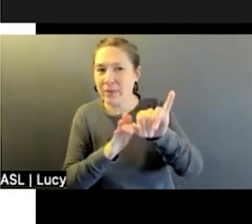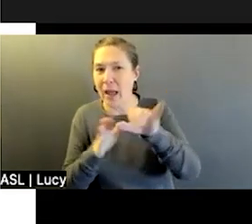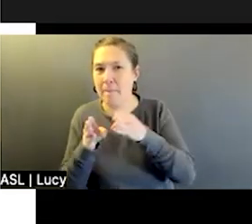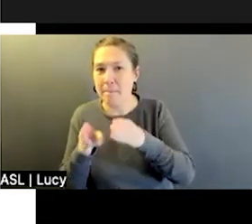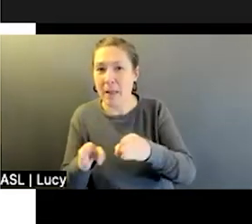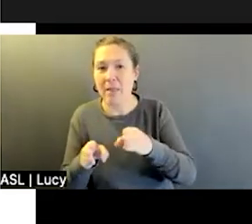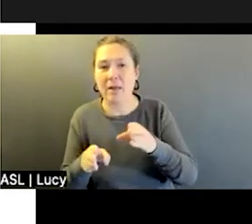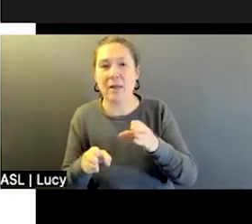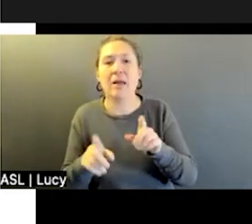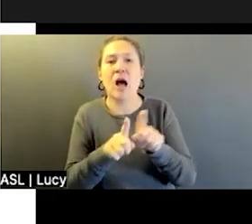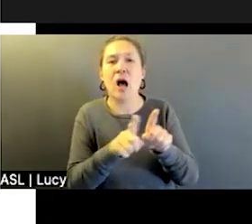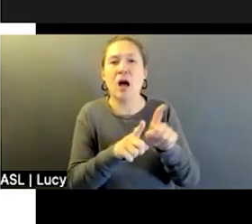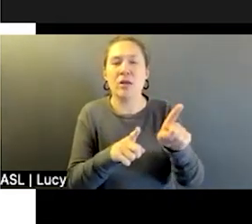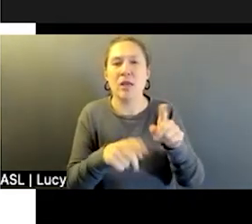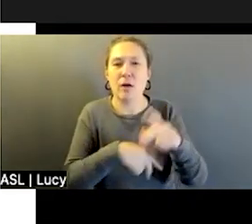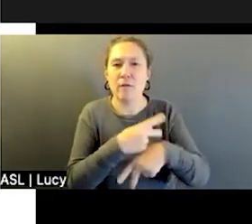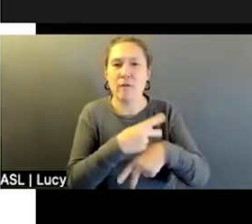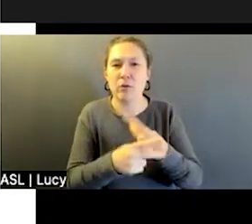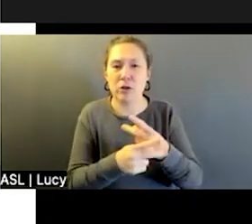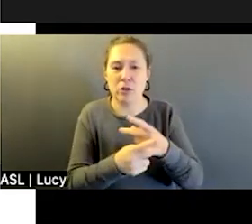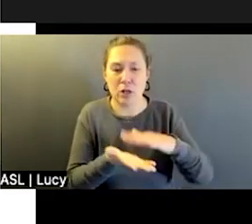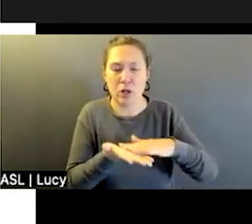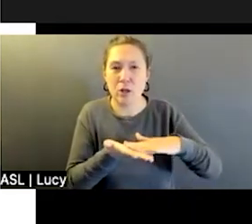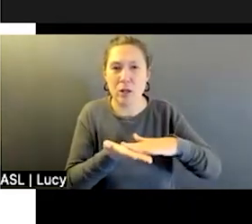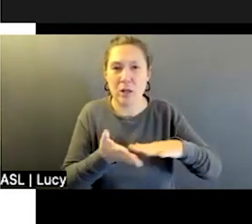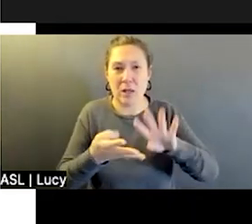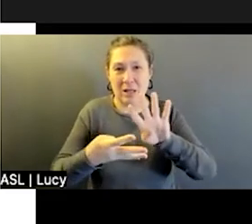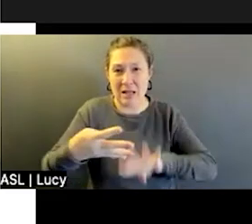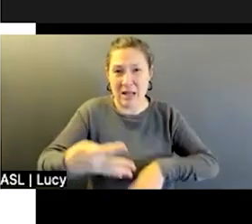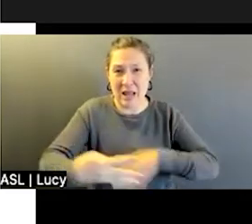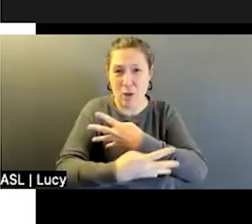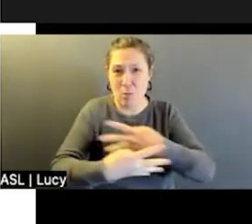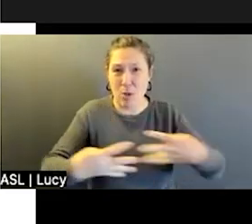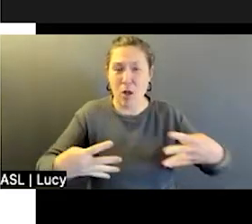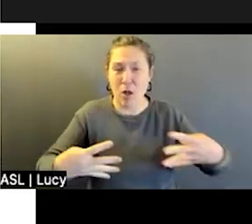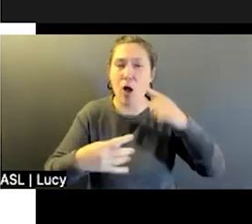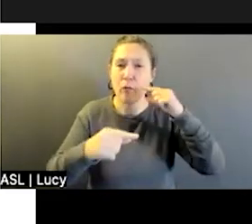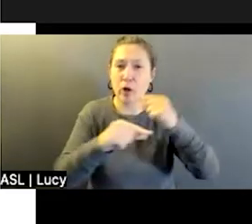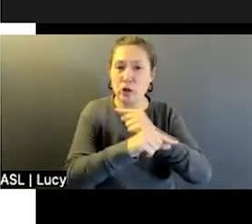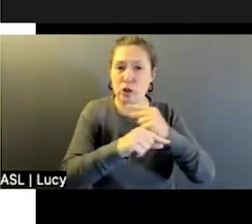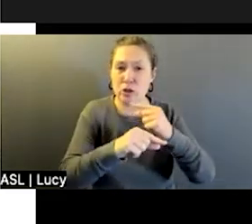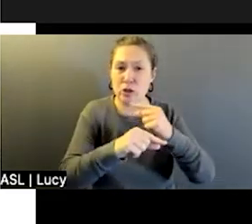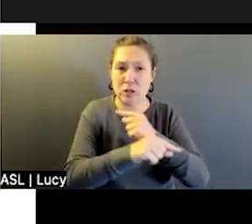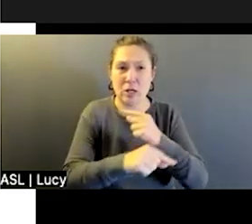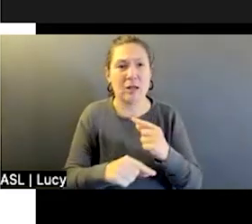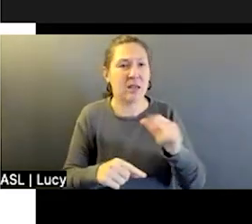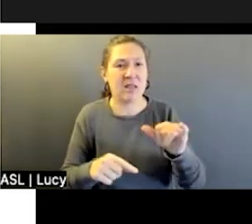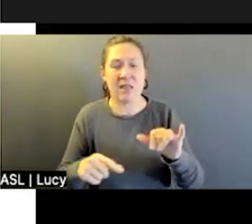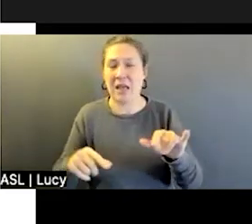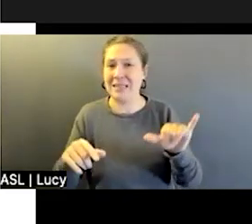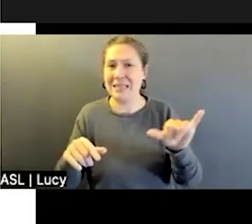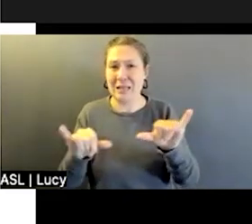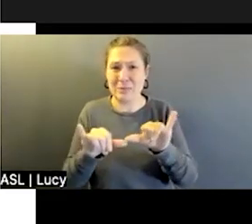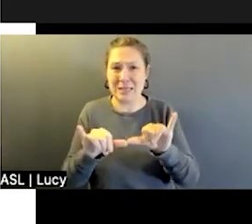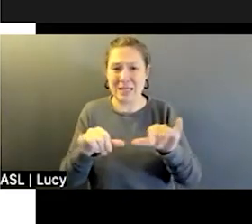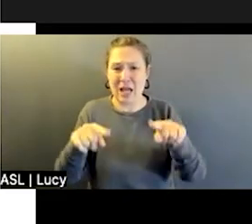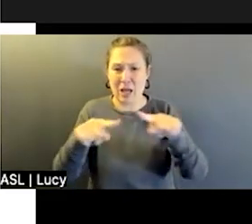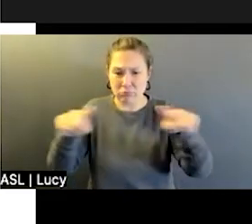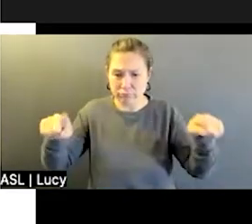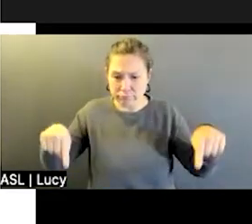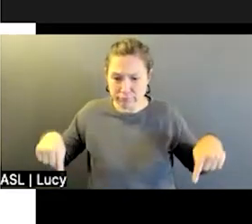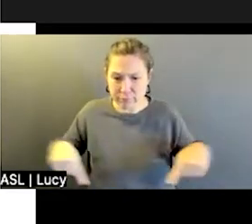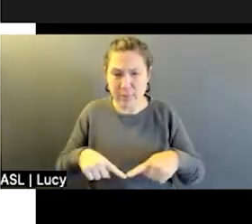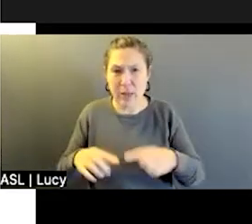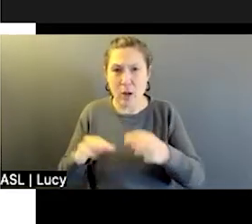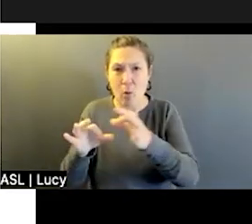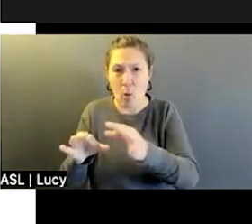tactile table for geometry with no digit square, just a table of the same dimension full of holes. He used